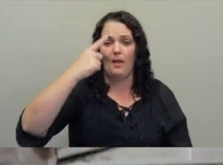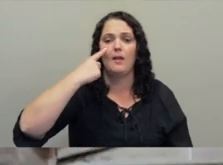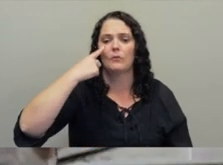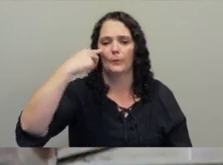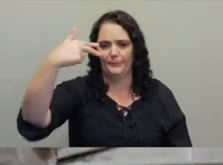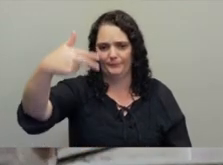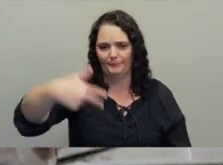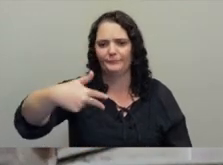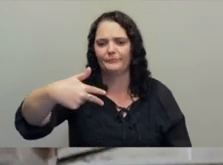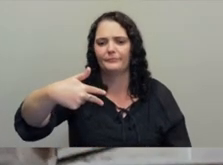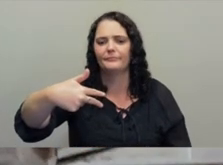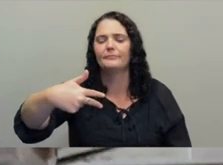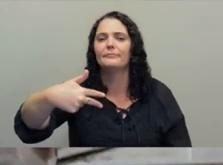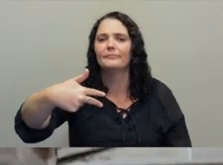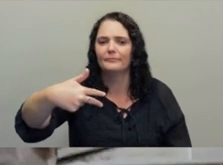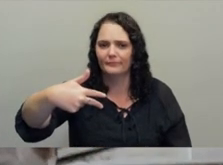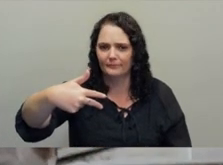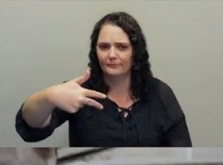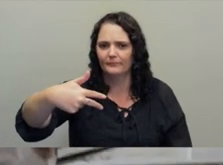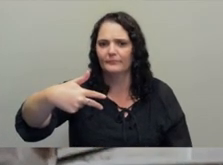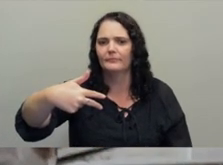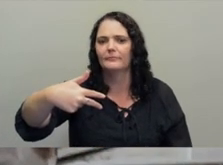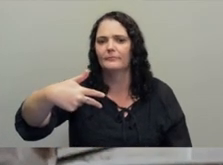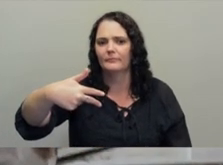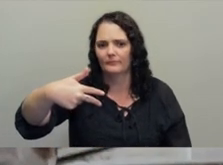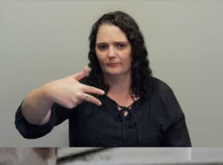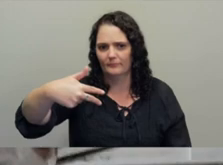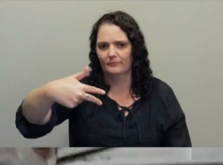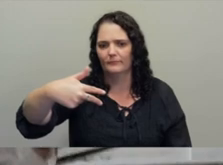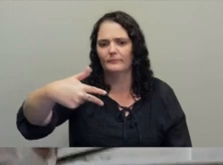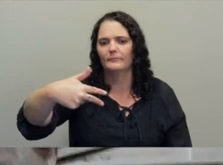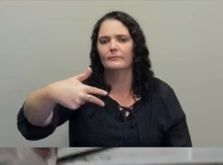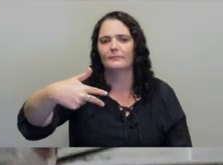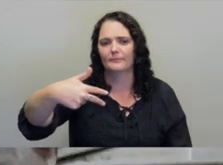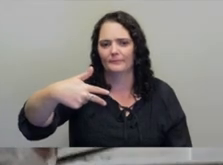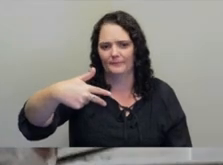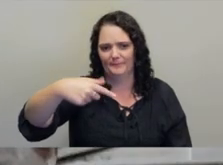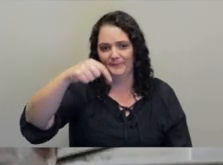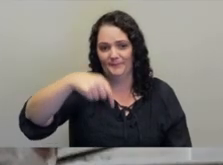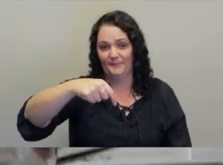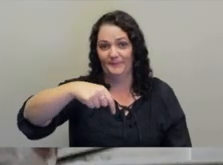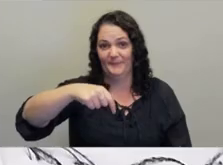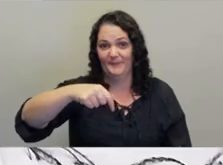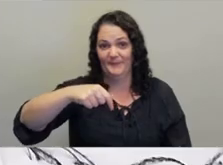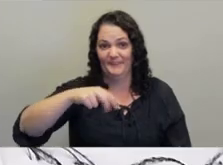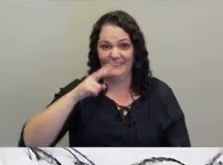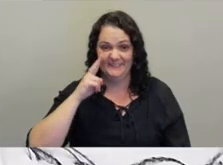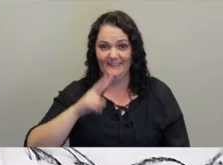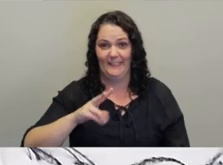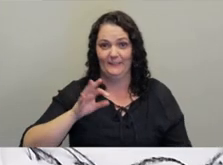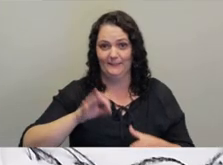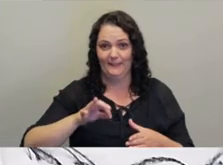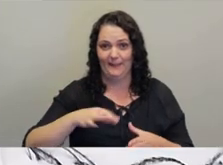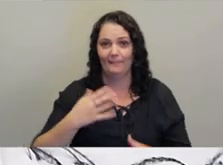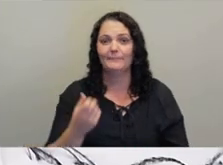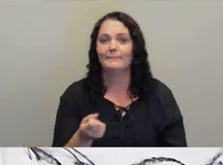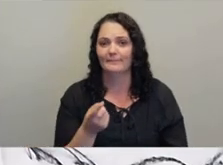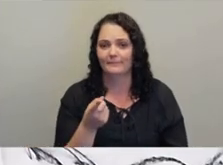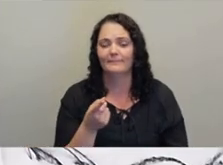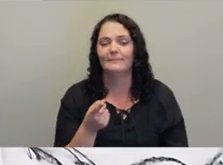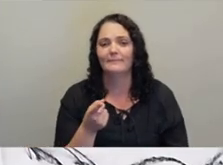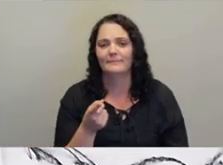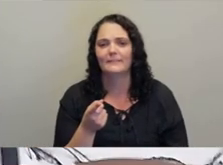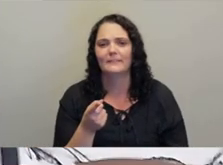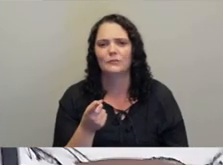over here and you should be able to see the tea. There it is. All right, nicely,